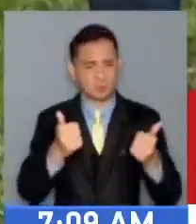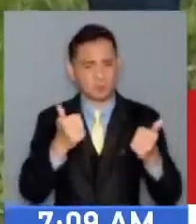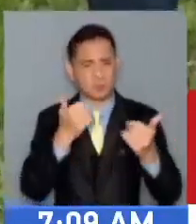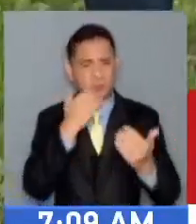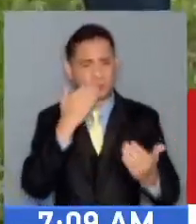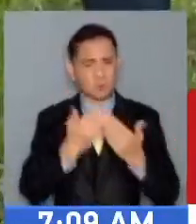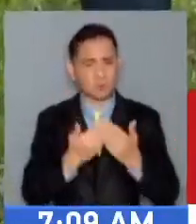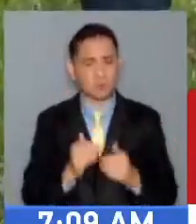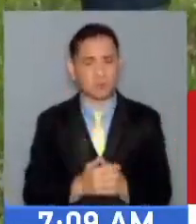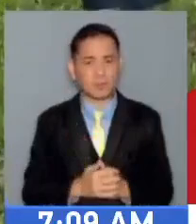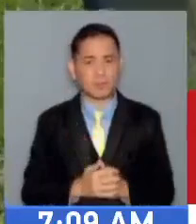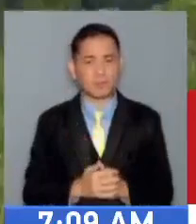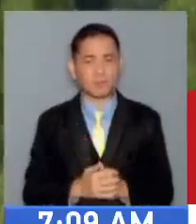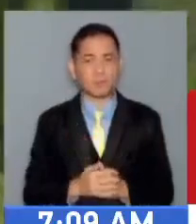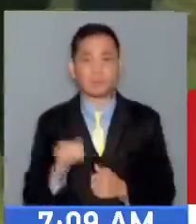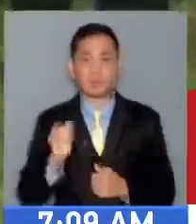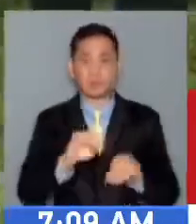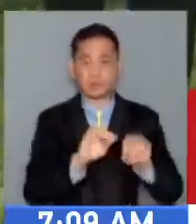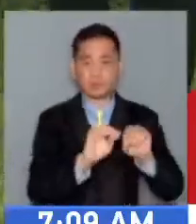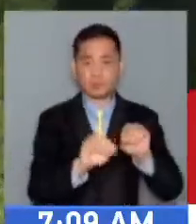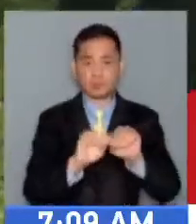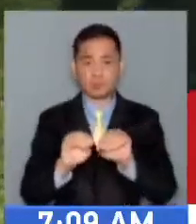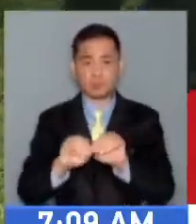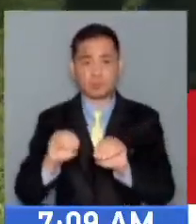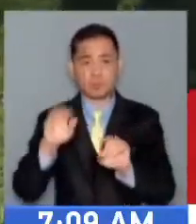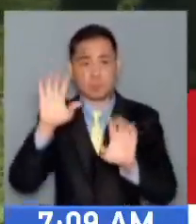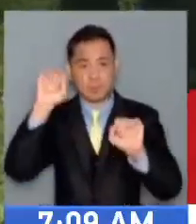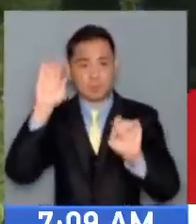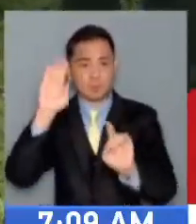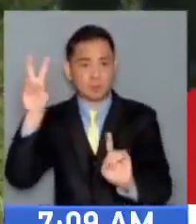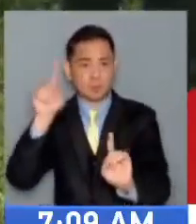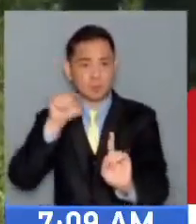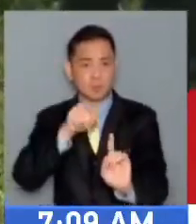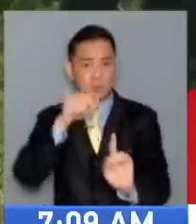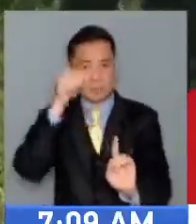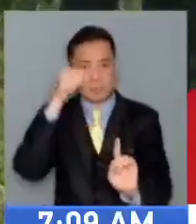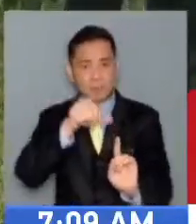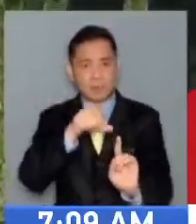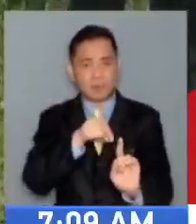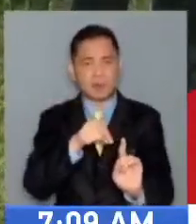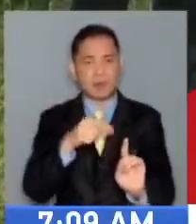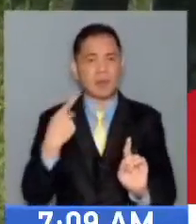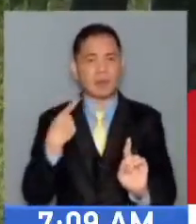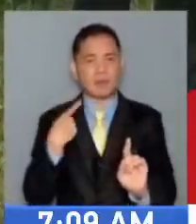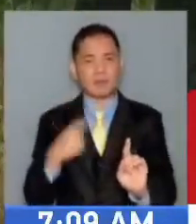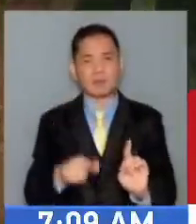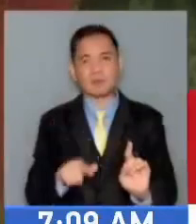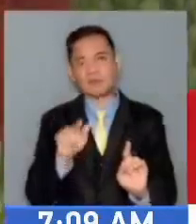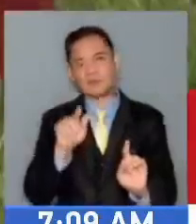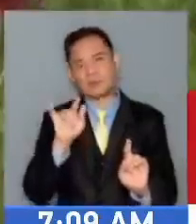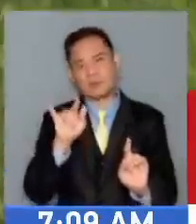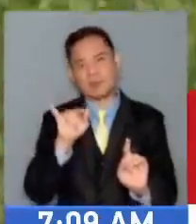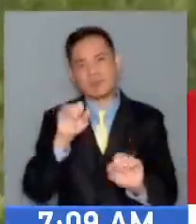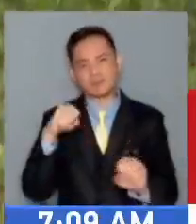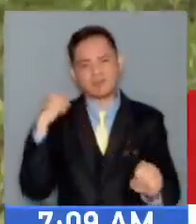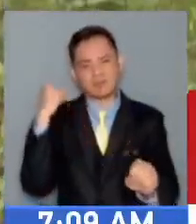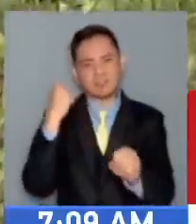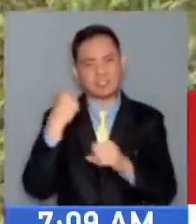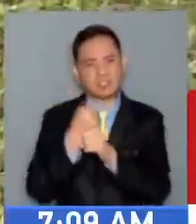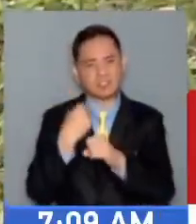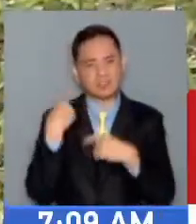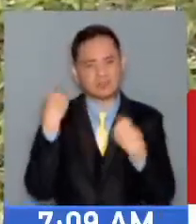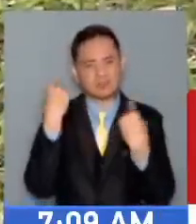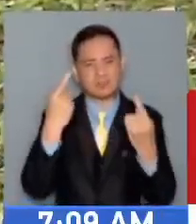simbolikong pagtatanim naman ng Pangulo kasabay ng 160th anibersaryo ng Philippine Forestry Service at Philippine Environment